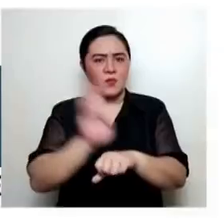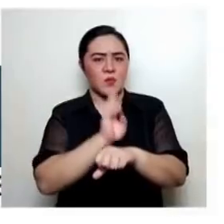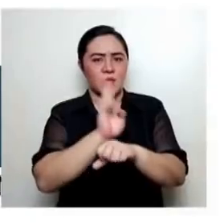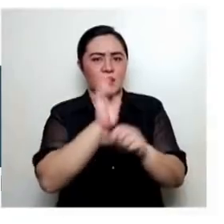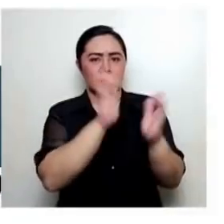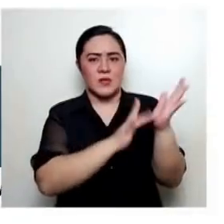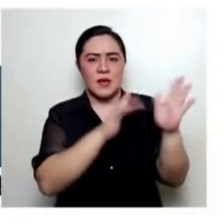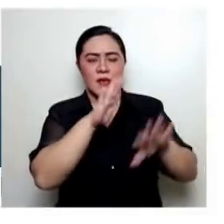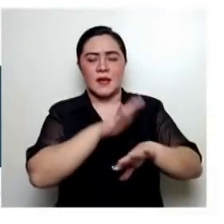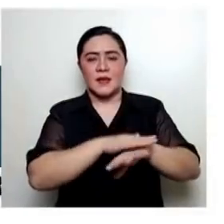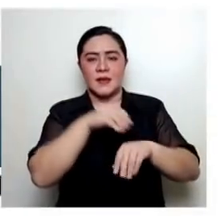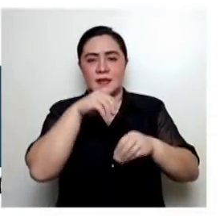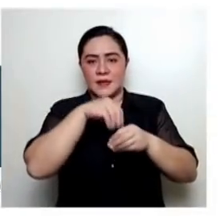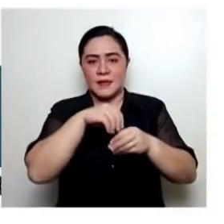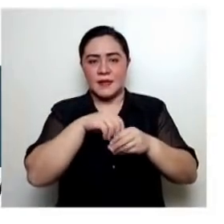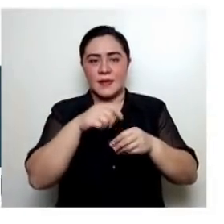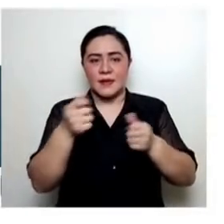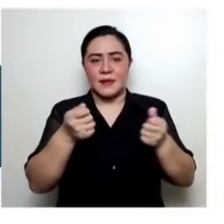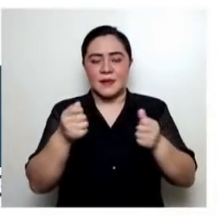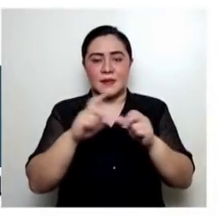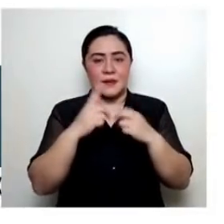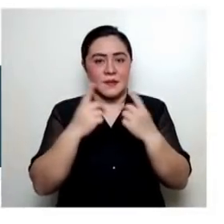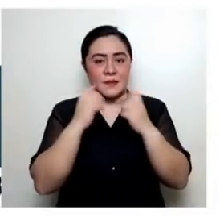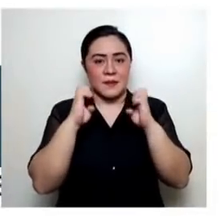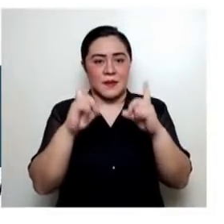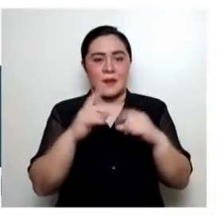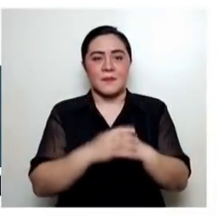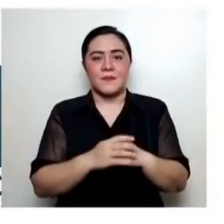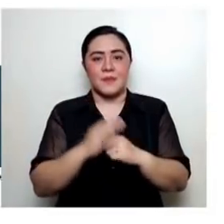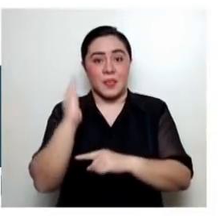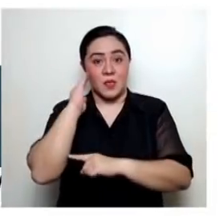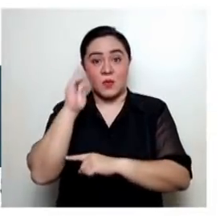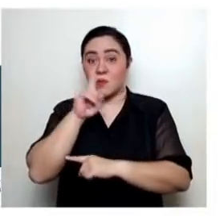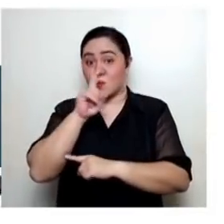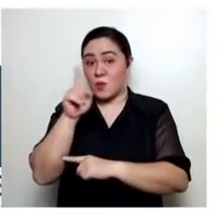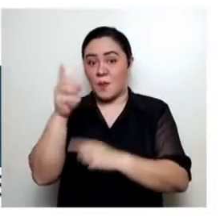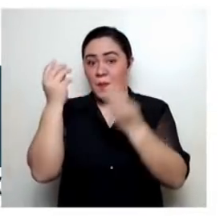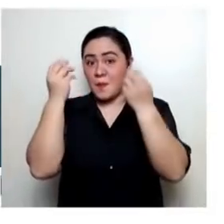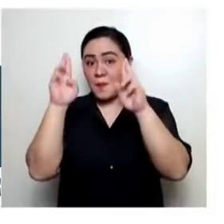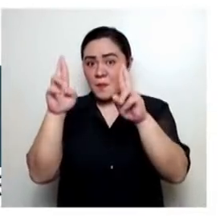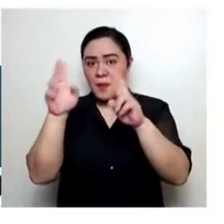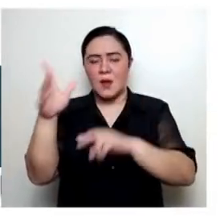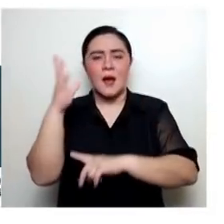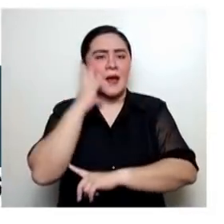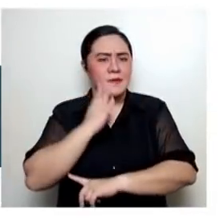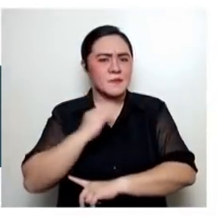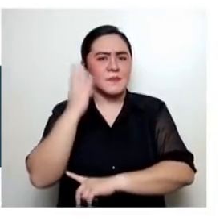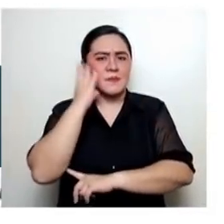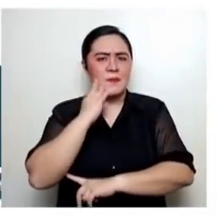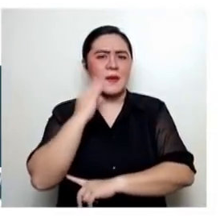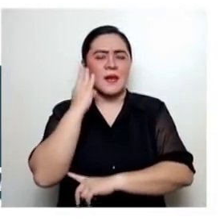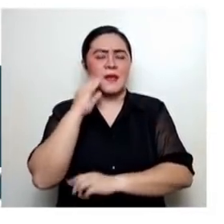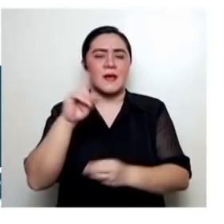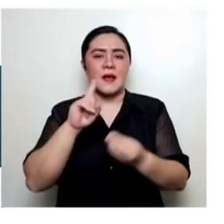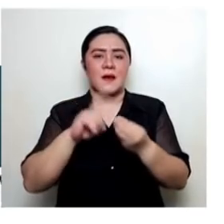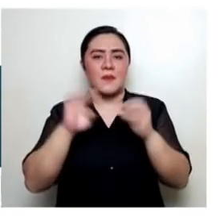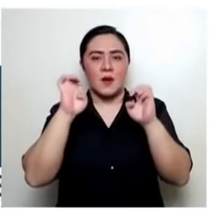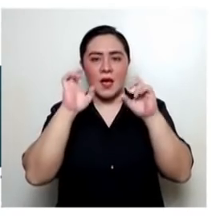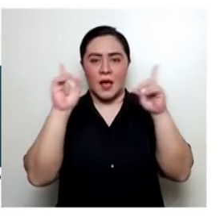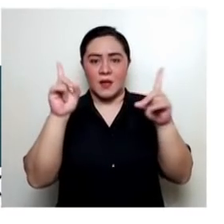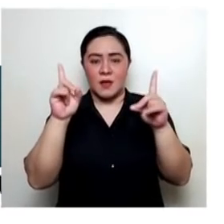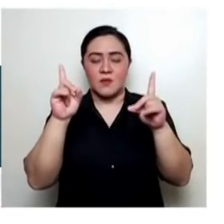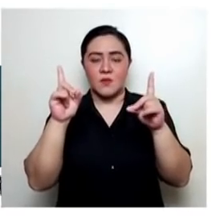don't realize that mayors are actually experienced in running educational system at a very local level.